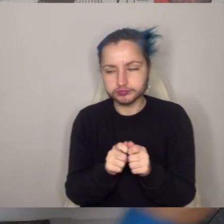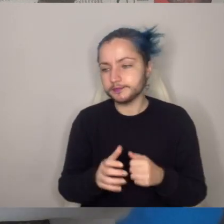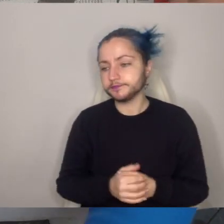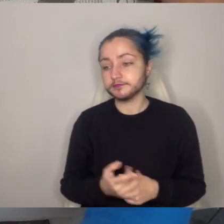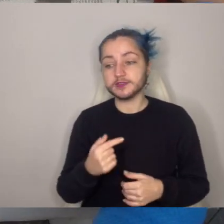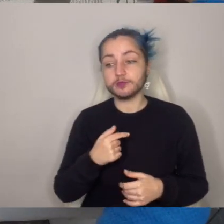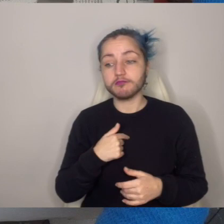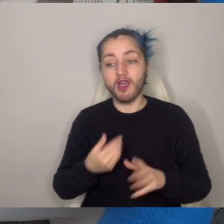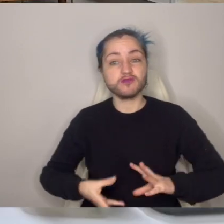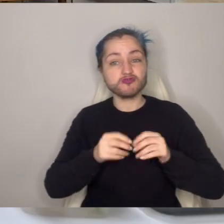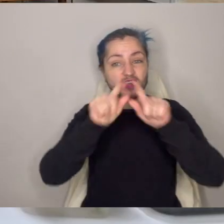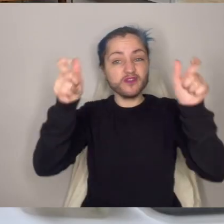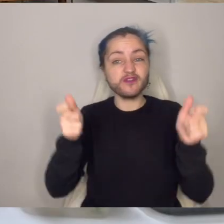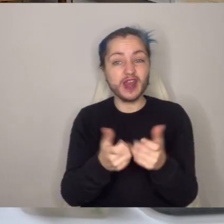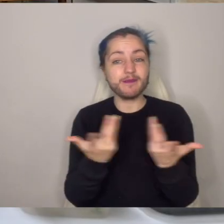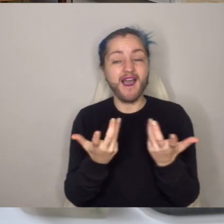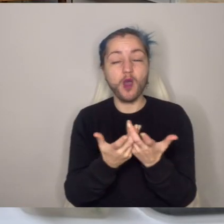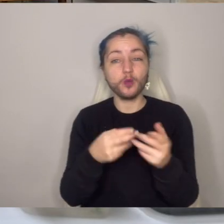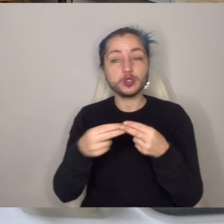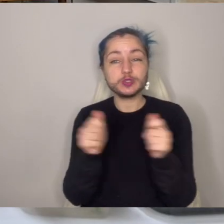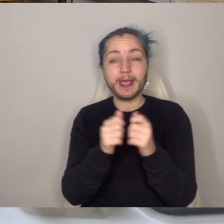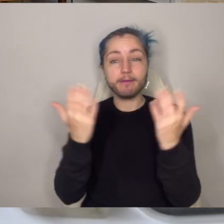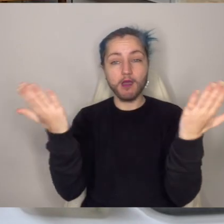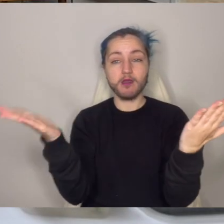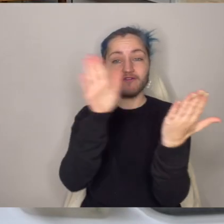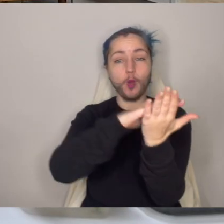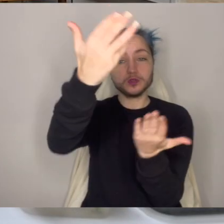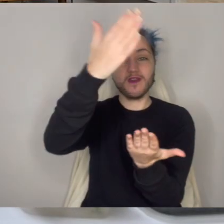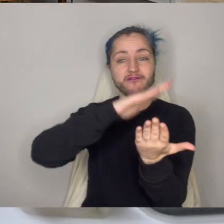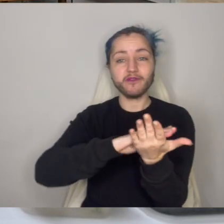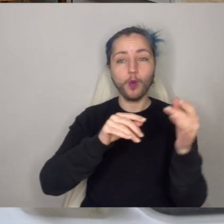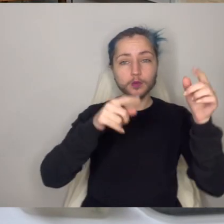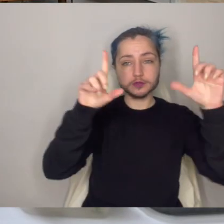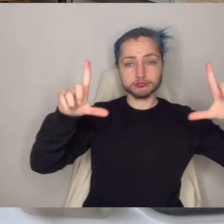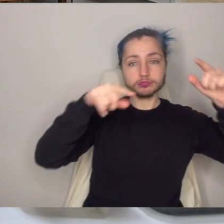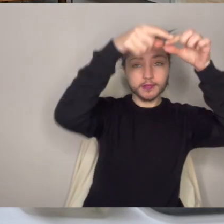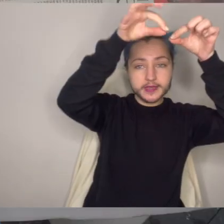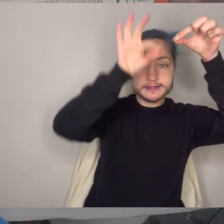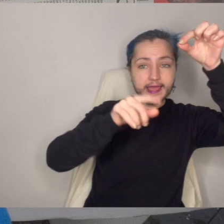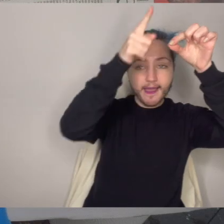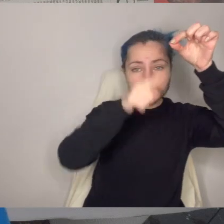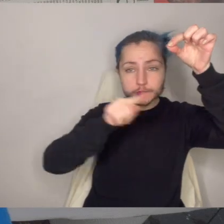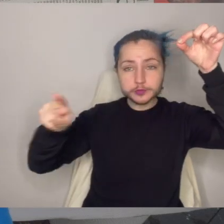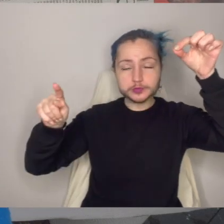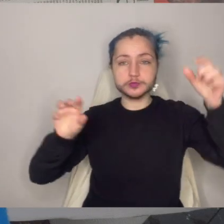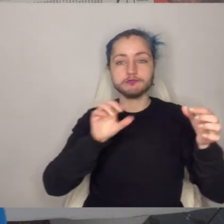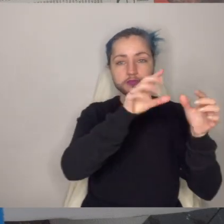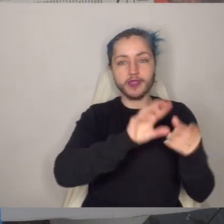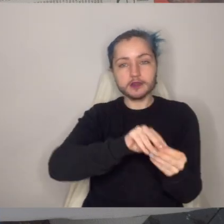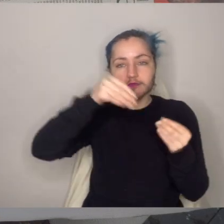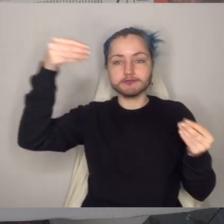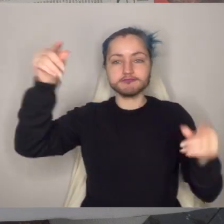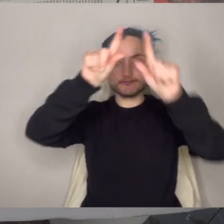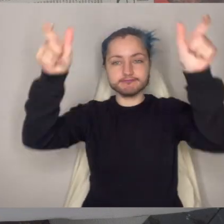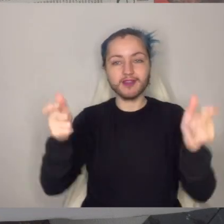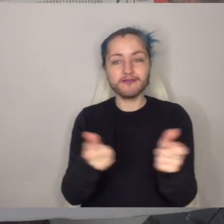So I've cut myself a frame just by folding a piece of newspaper into 4 and then tearing out the middle, and that's just